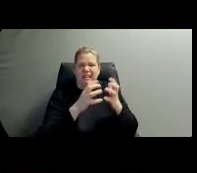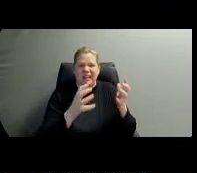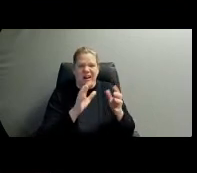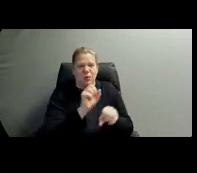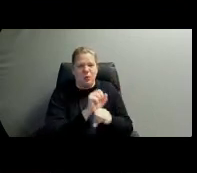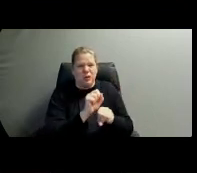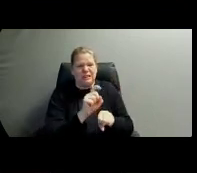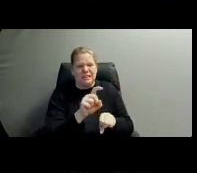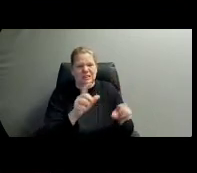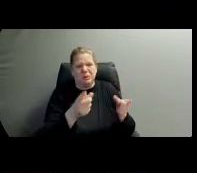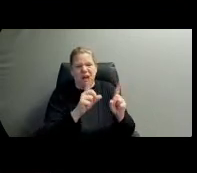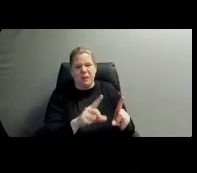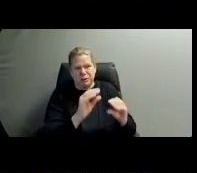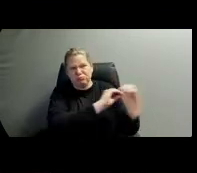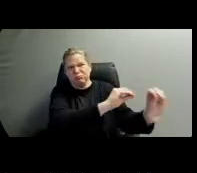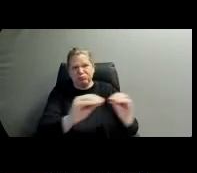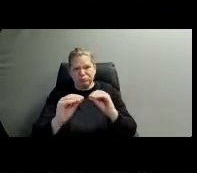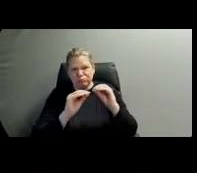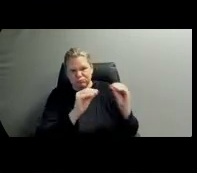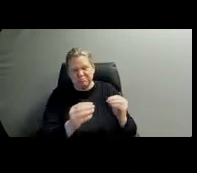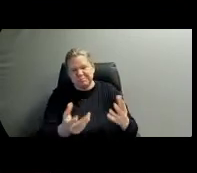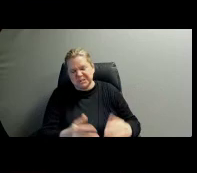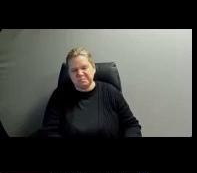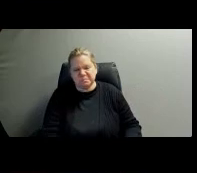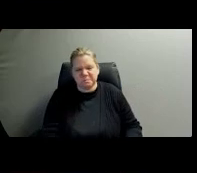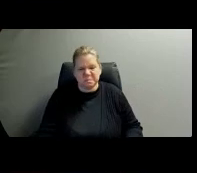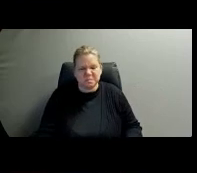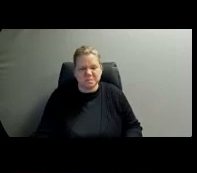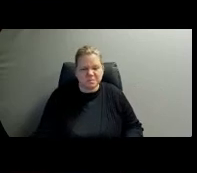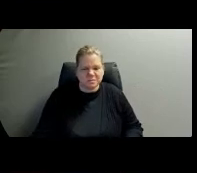happening, and yeah, that's where I see the current scenario is.